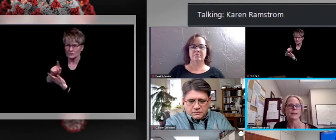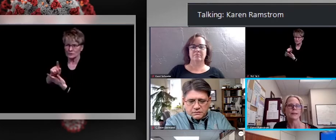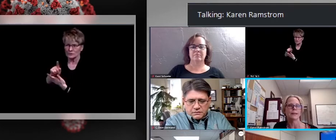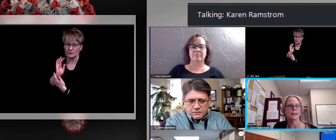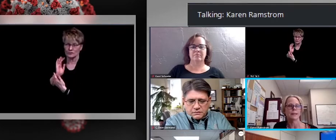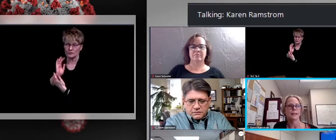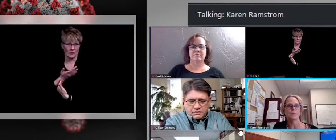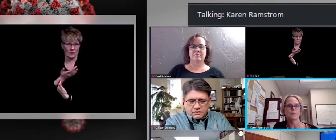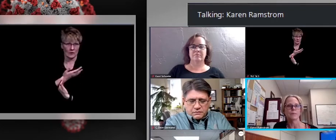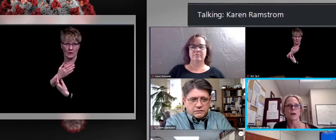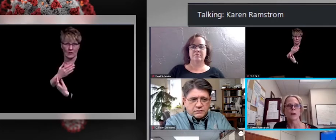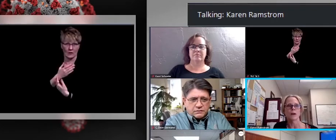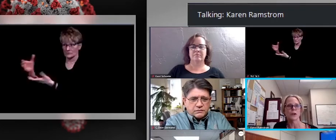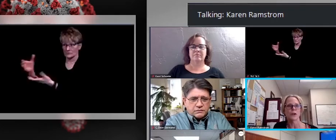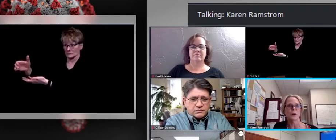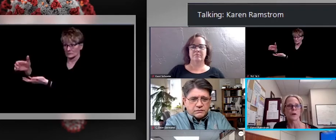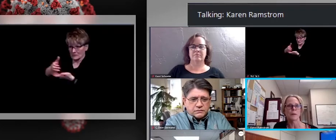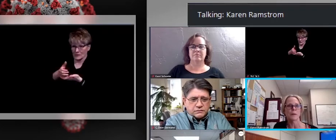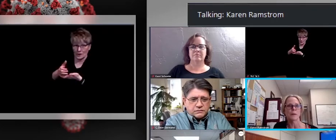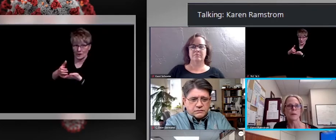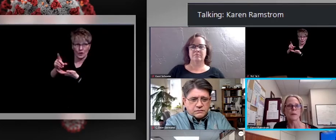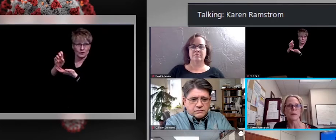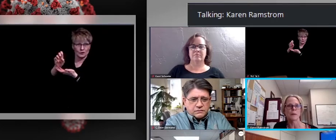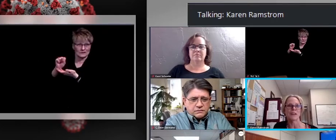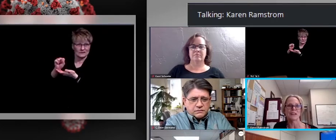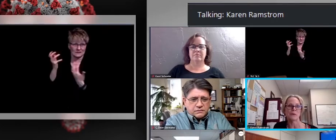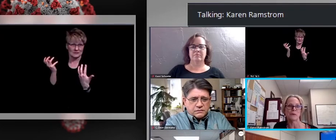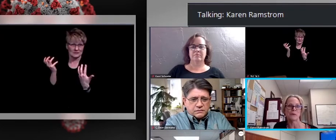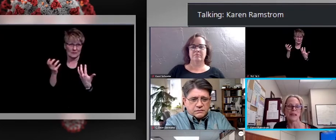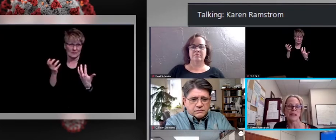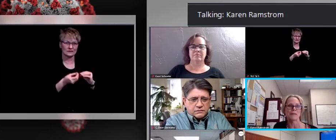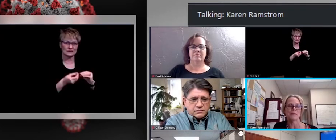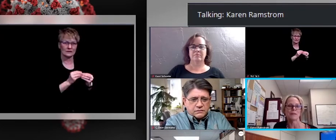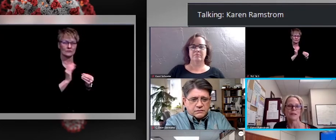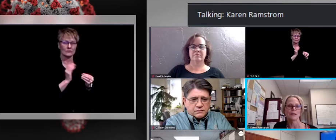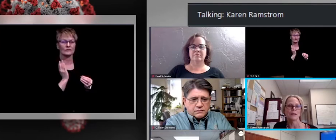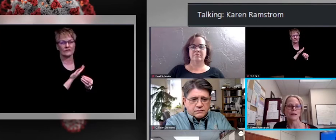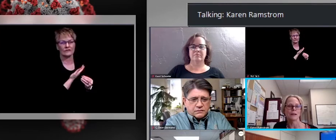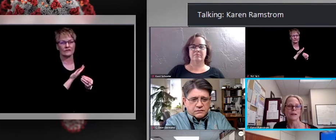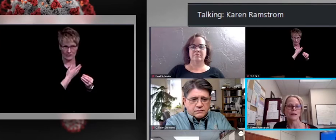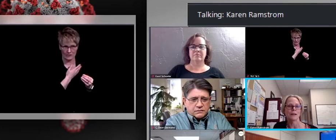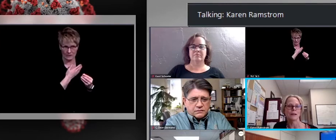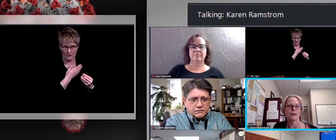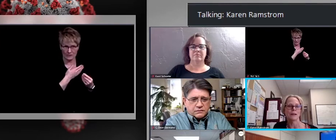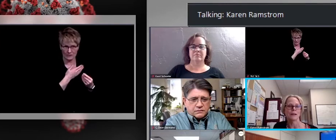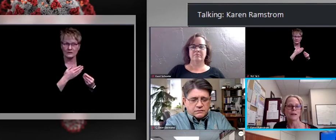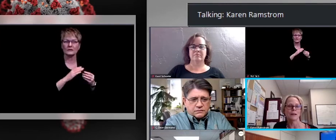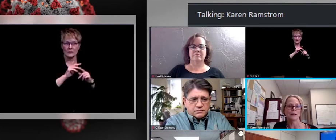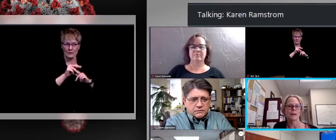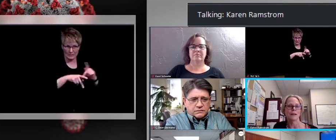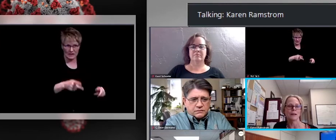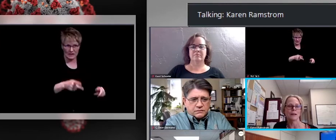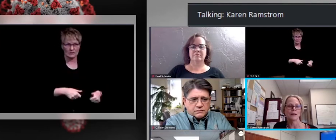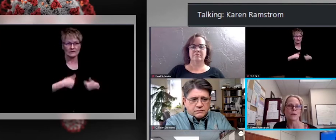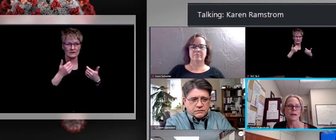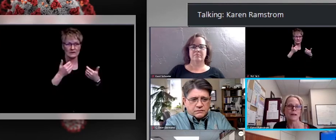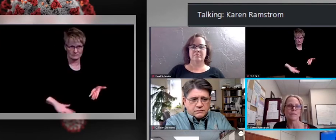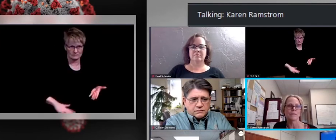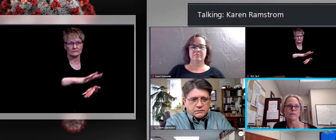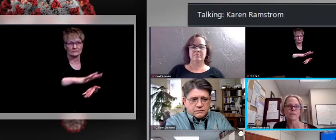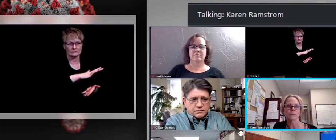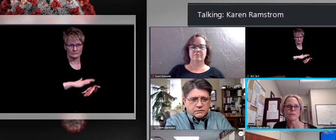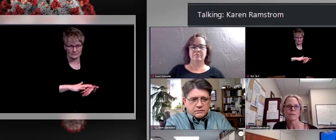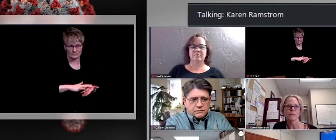and are doing our best to get out the vaccine that we have. So I can't really speak to it more than